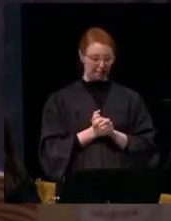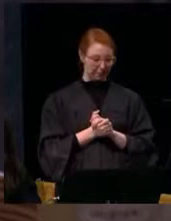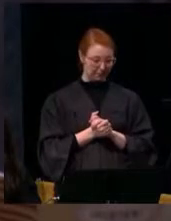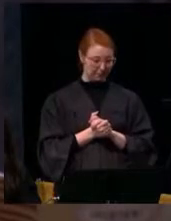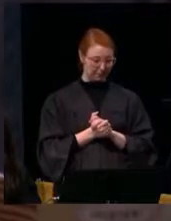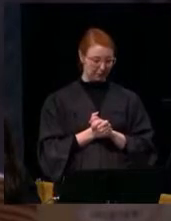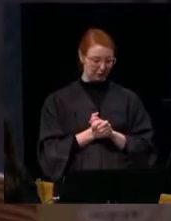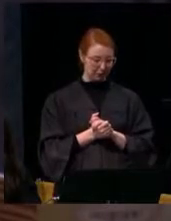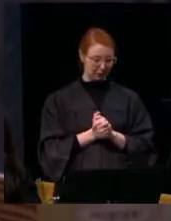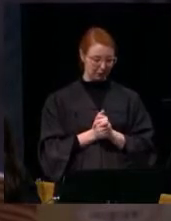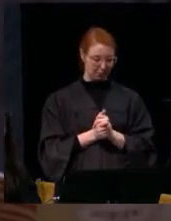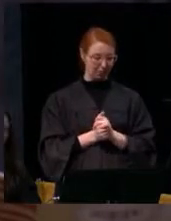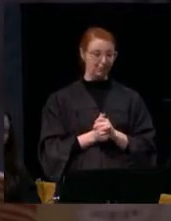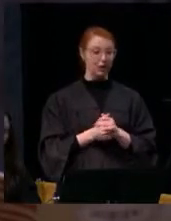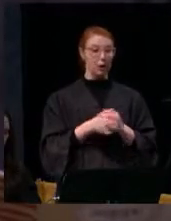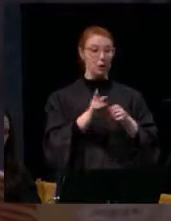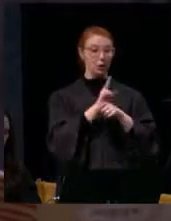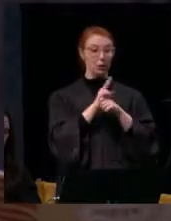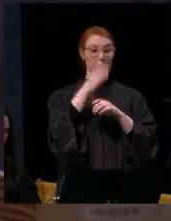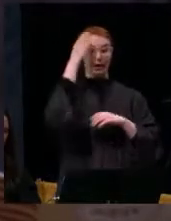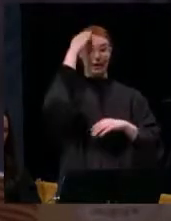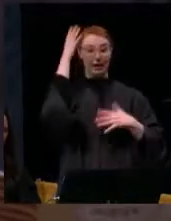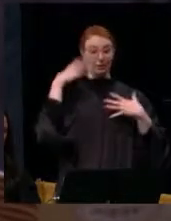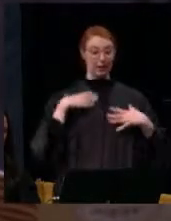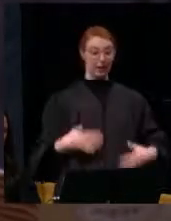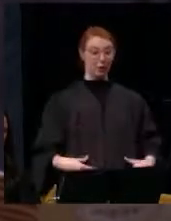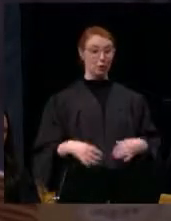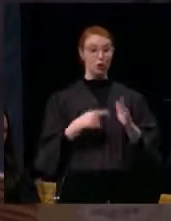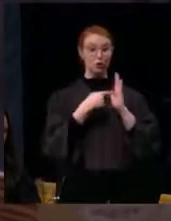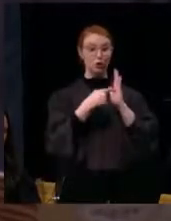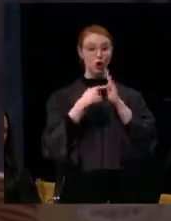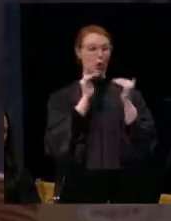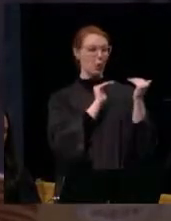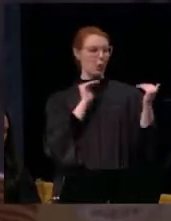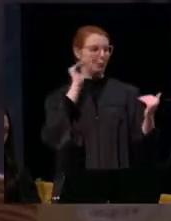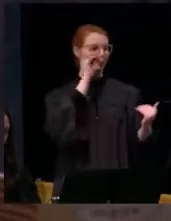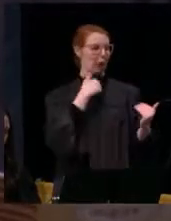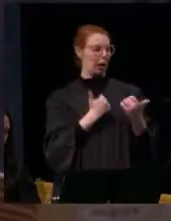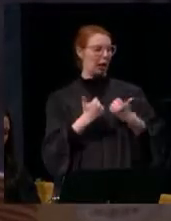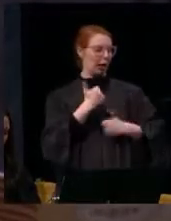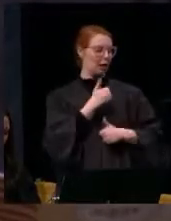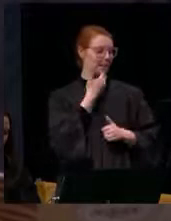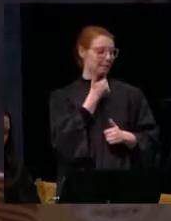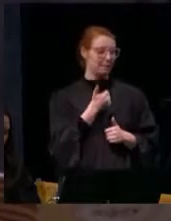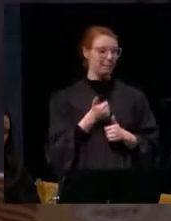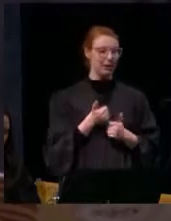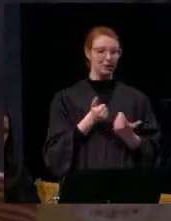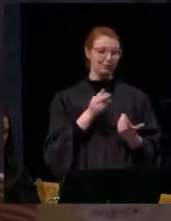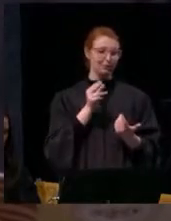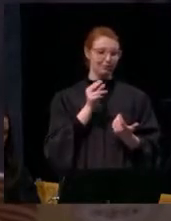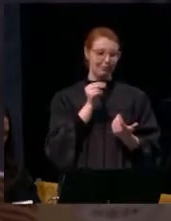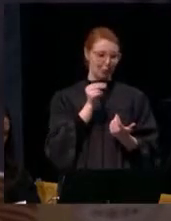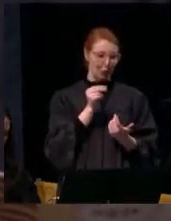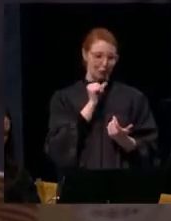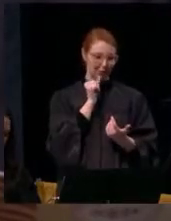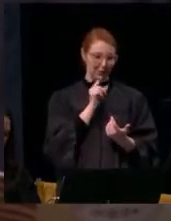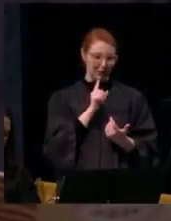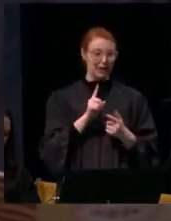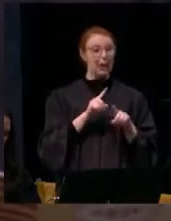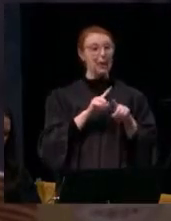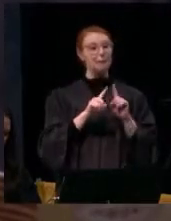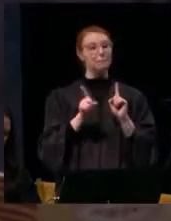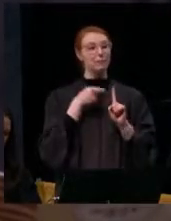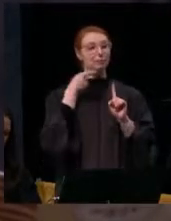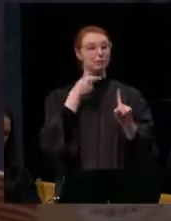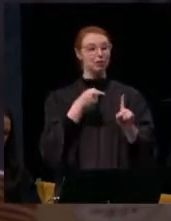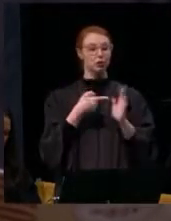We don't wear these caps and gowns to show the world we are better than each other or that our high school experiences and accomplishments hold us higher than another, but rather to